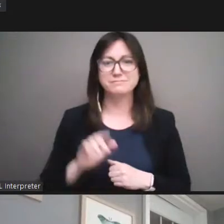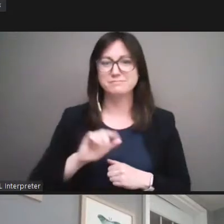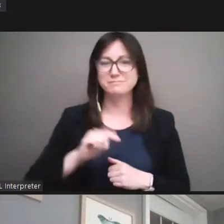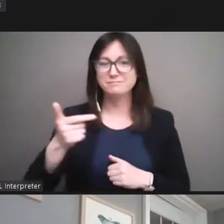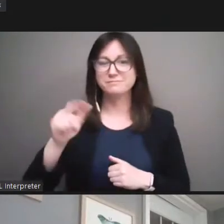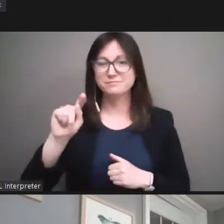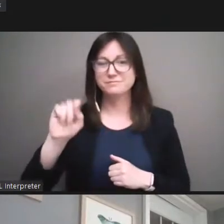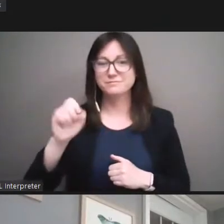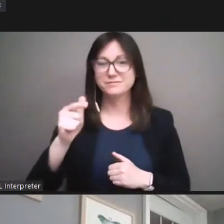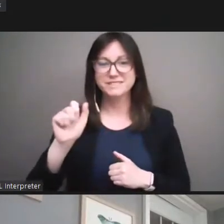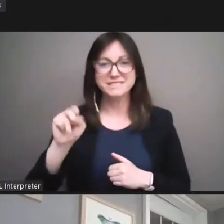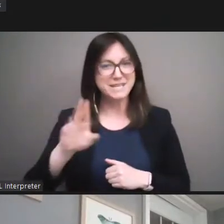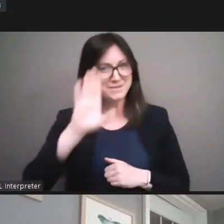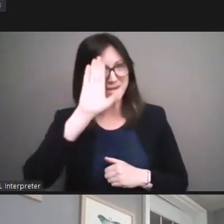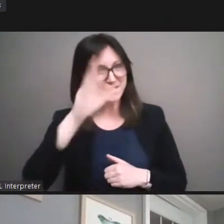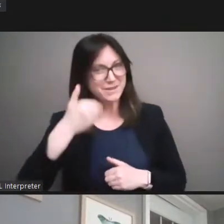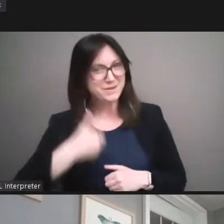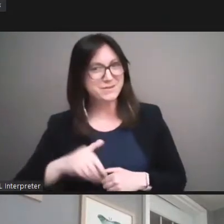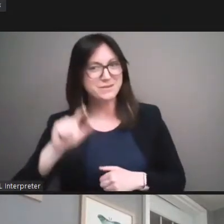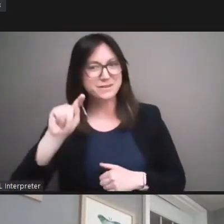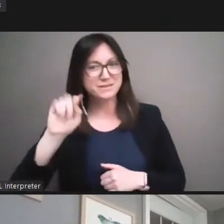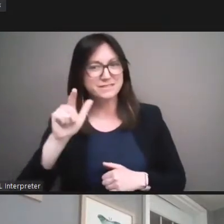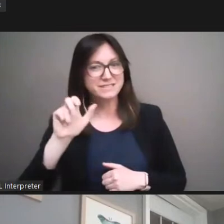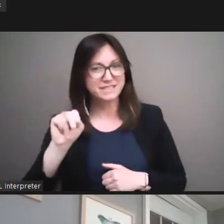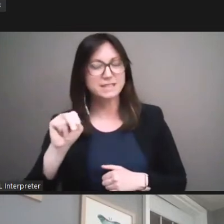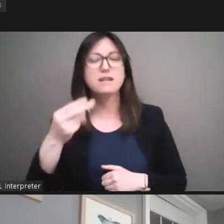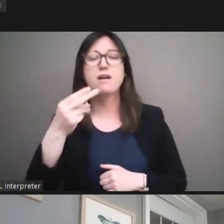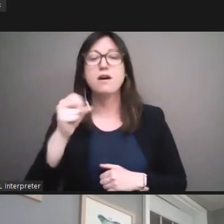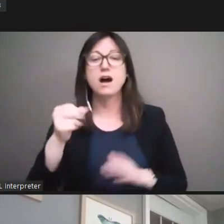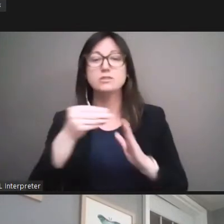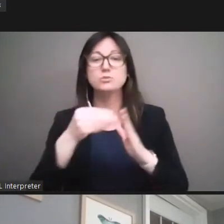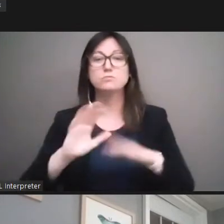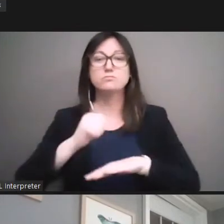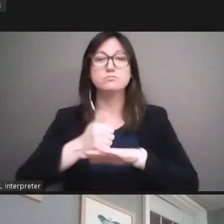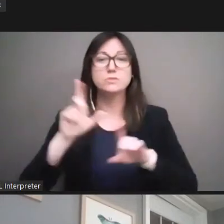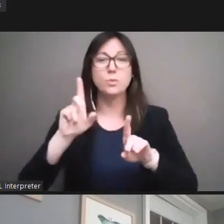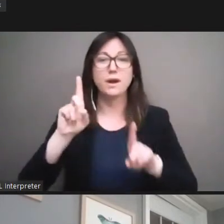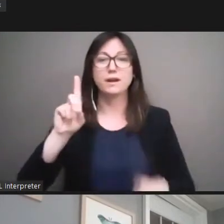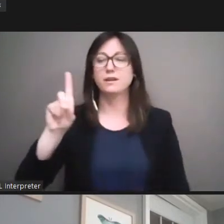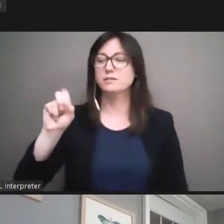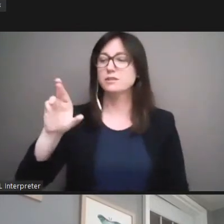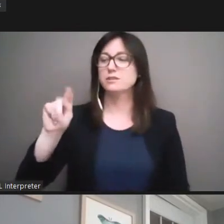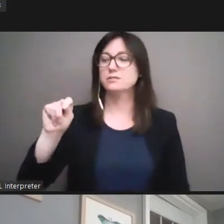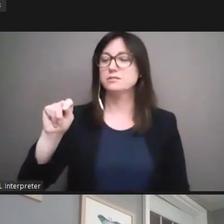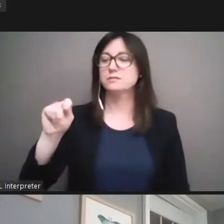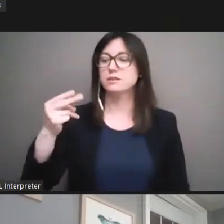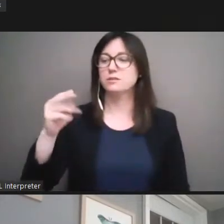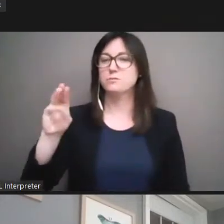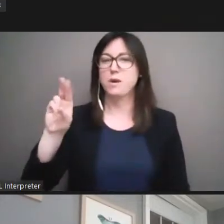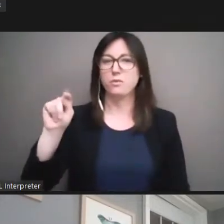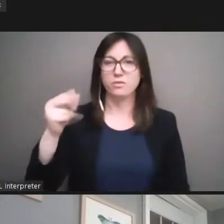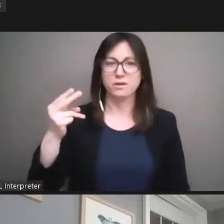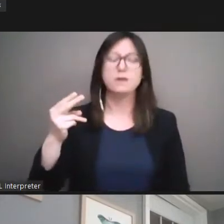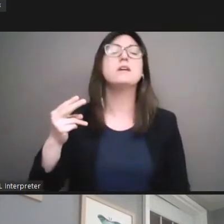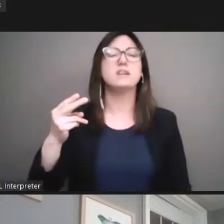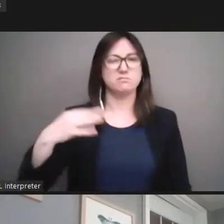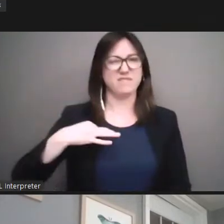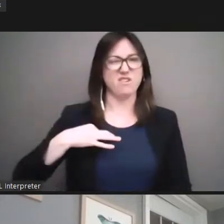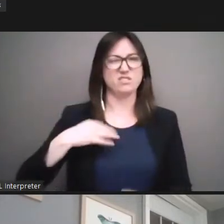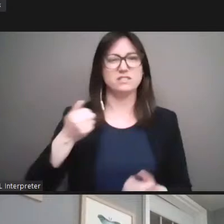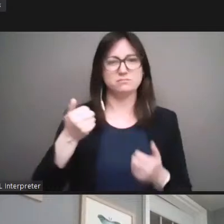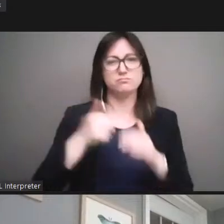I'm Tegan. I'm a high school student in Dartmouth, and I volunteer with a few different